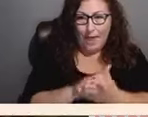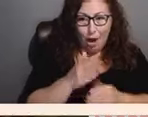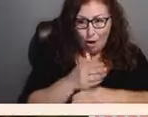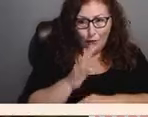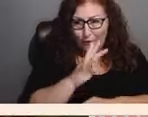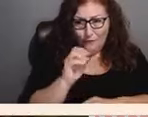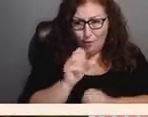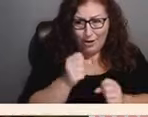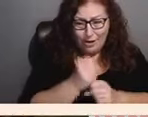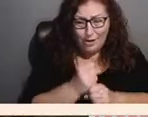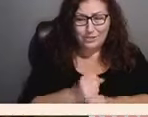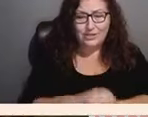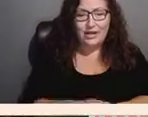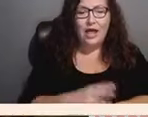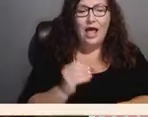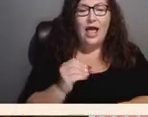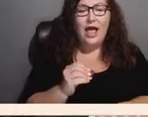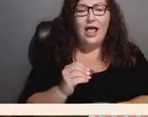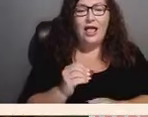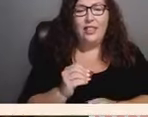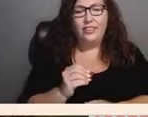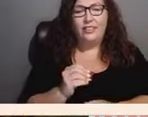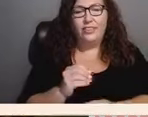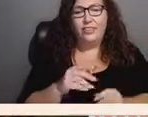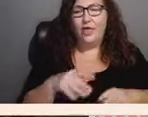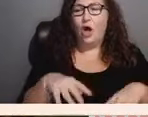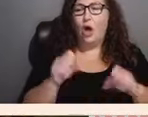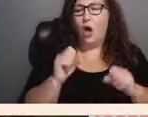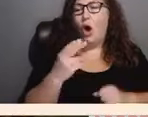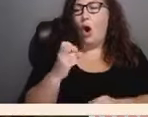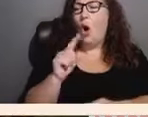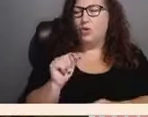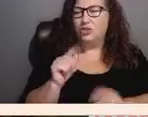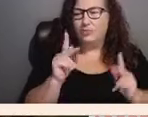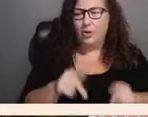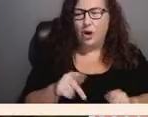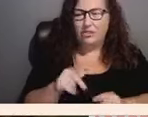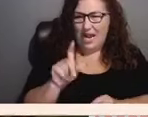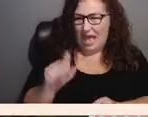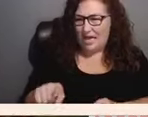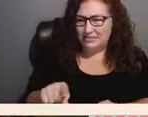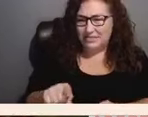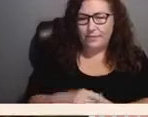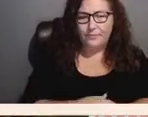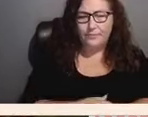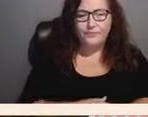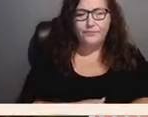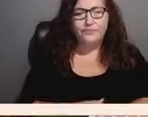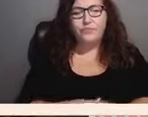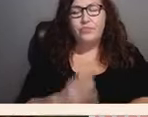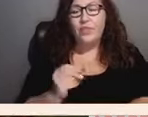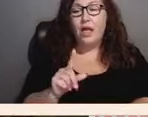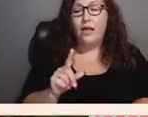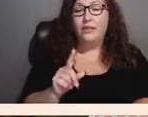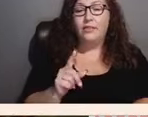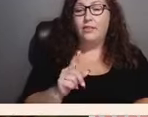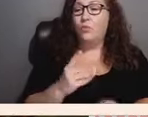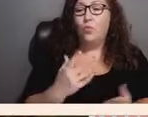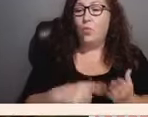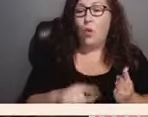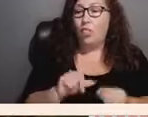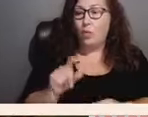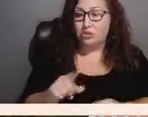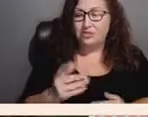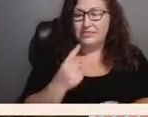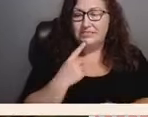And the commentator and the host asked them a question. And the question was, Have you ever had an argument in